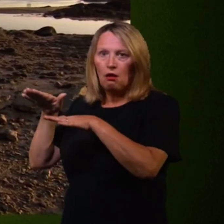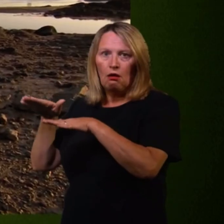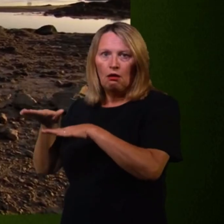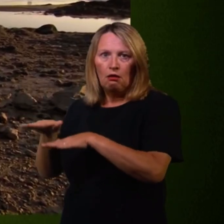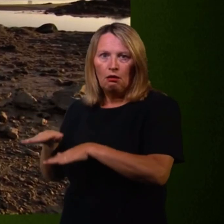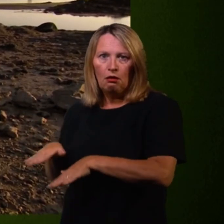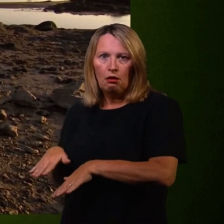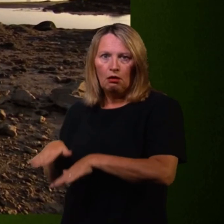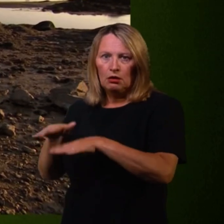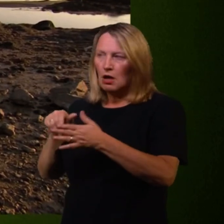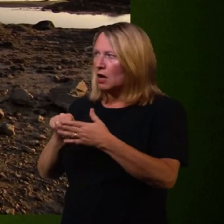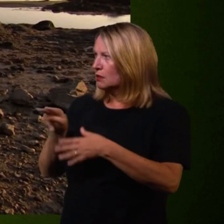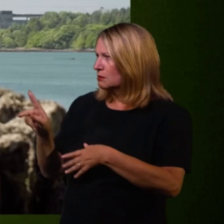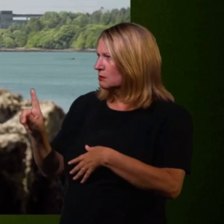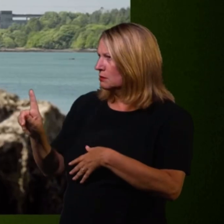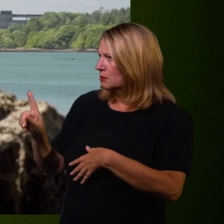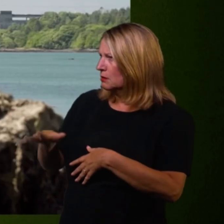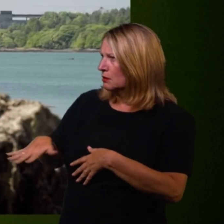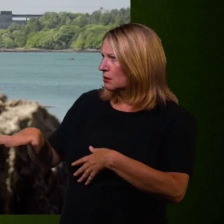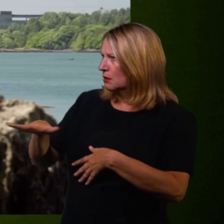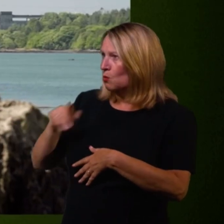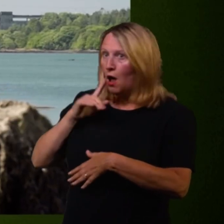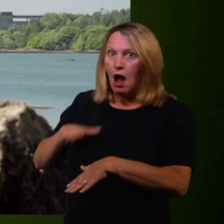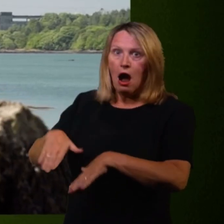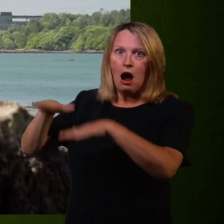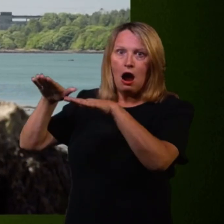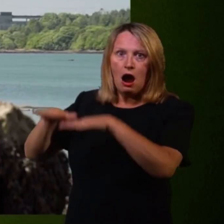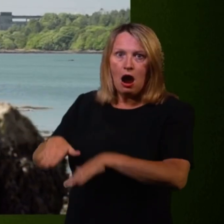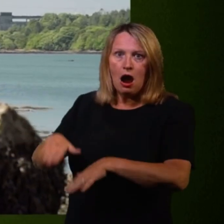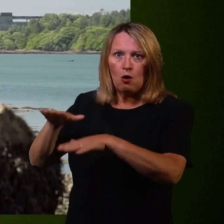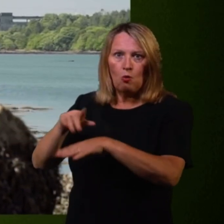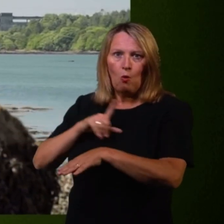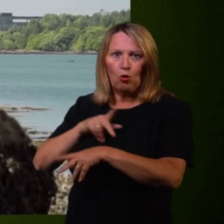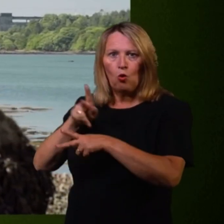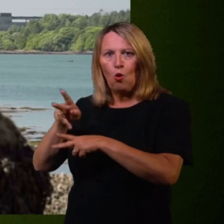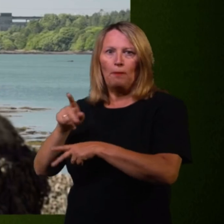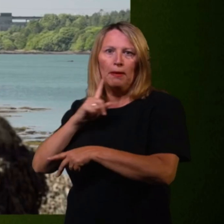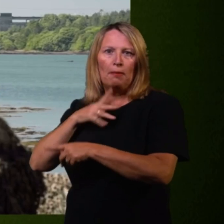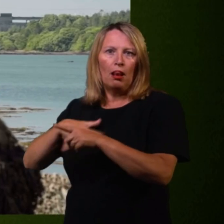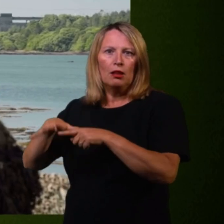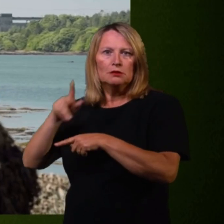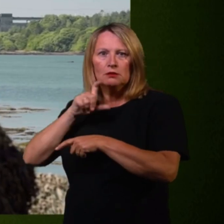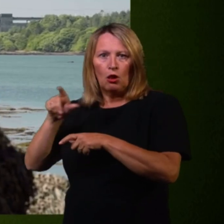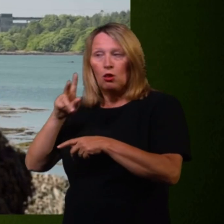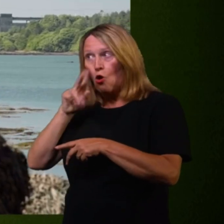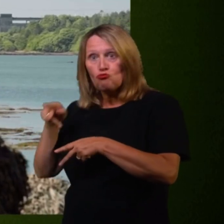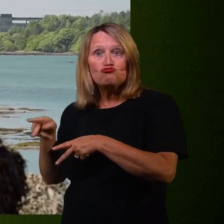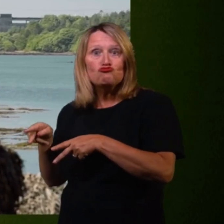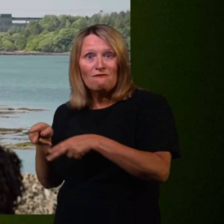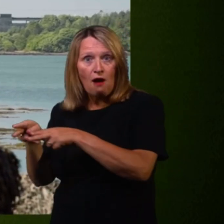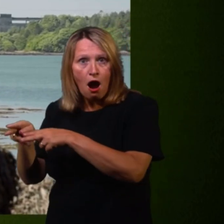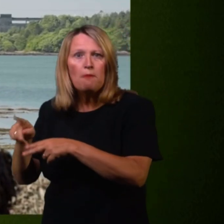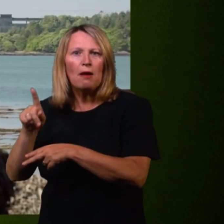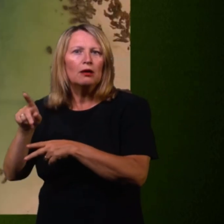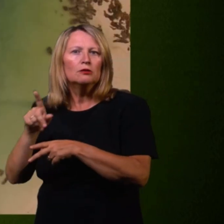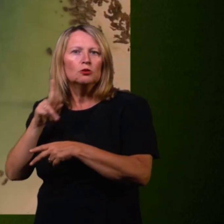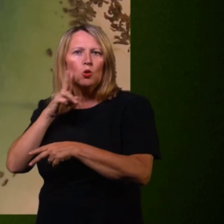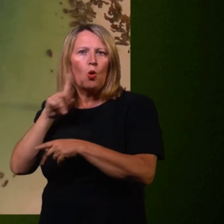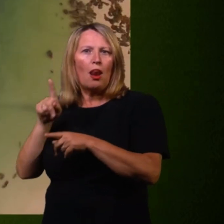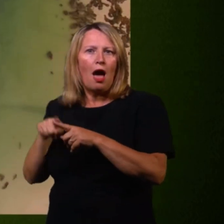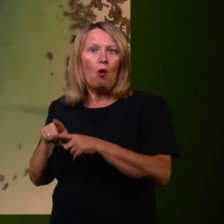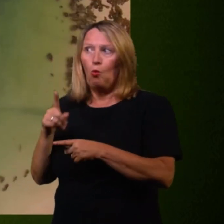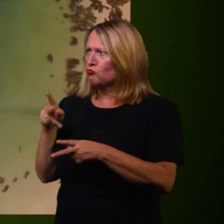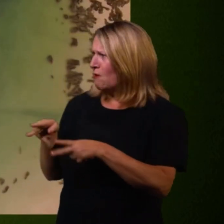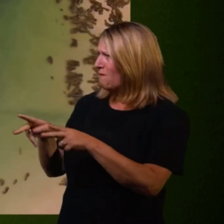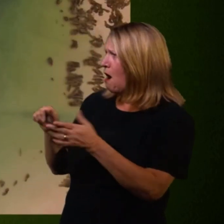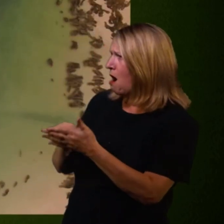when you see here, what you can see is why people would have called it, and still do in some ways, a river, because it very much looks like